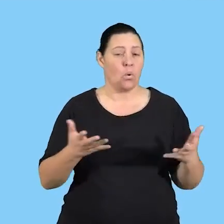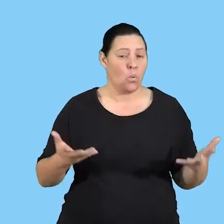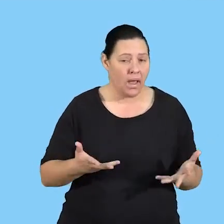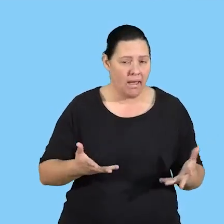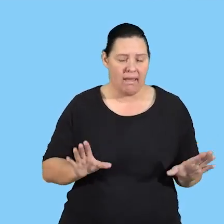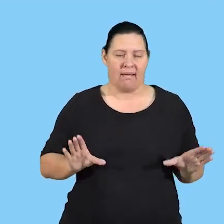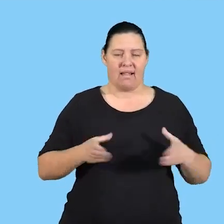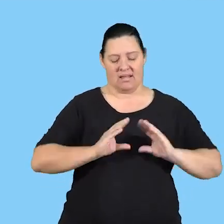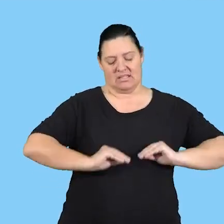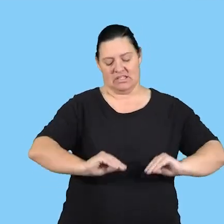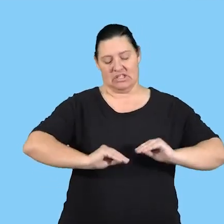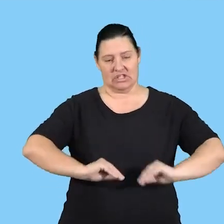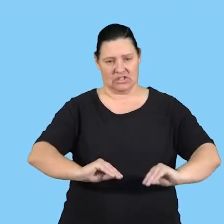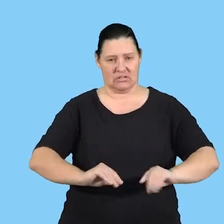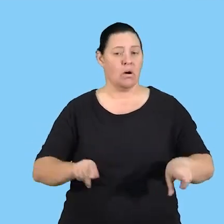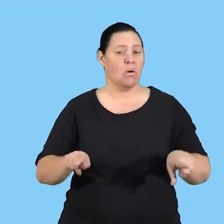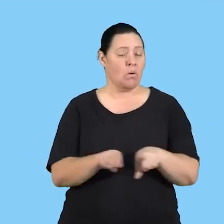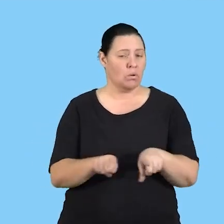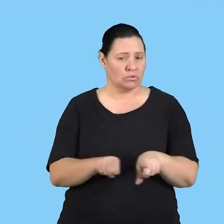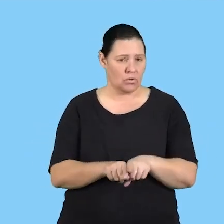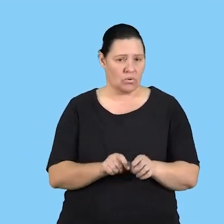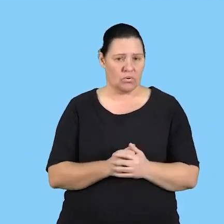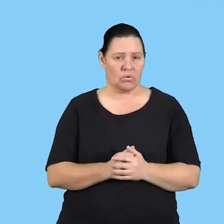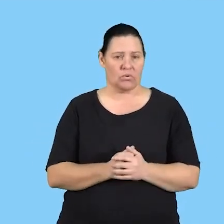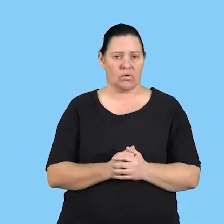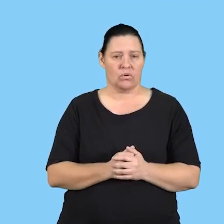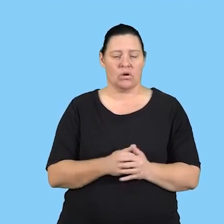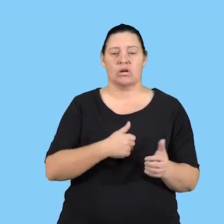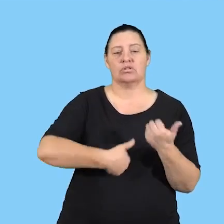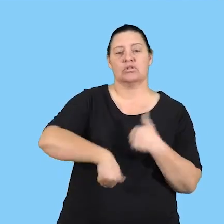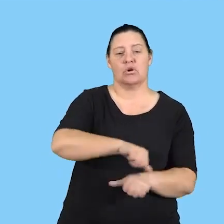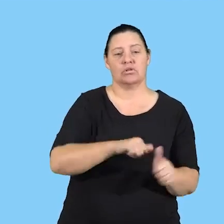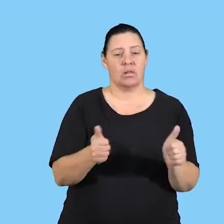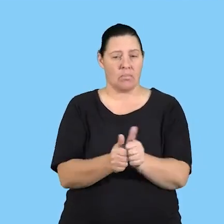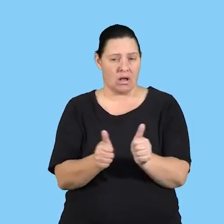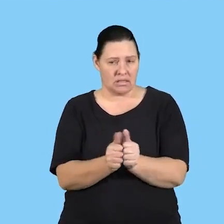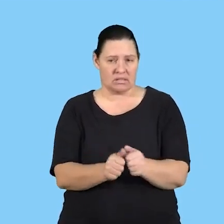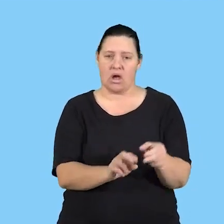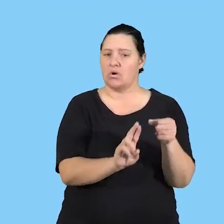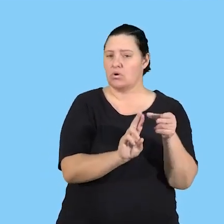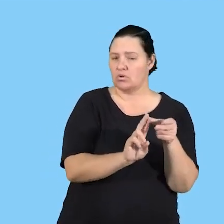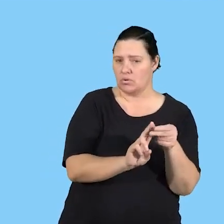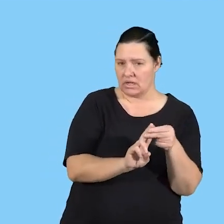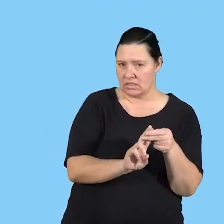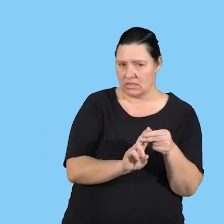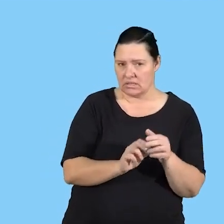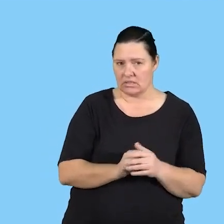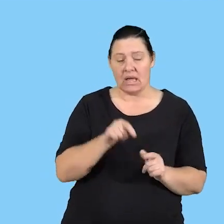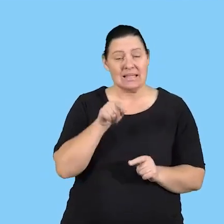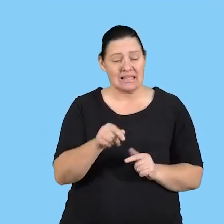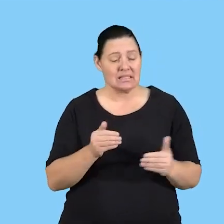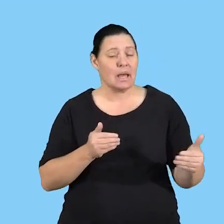in the classrooms, as well as our social partners, the unions.